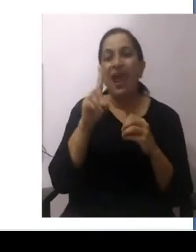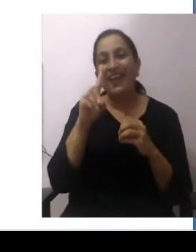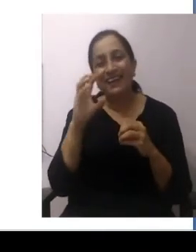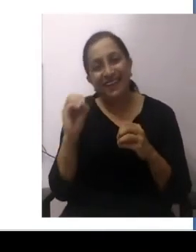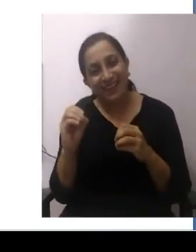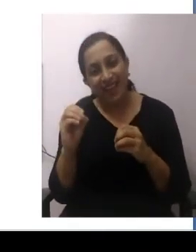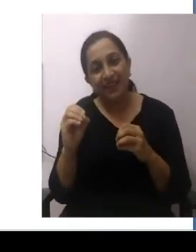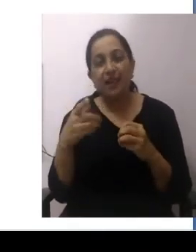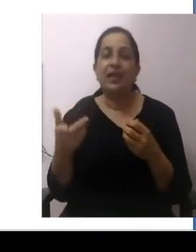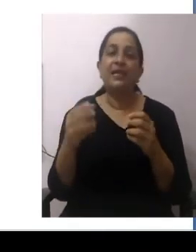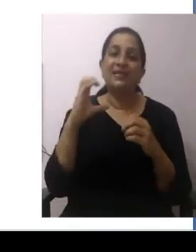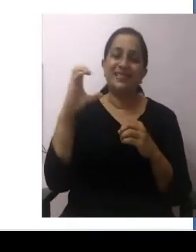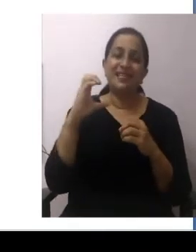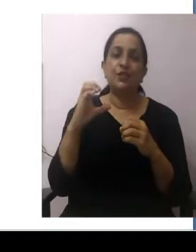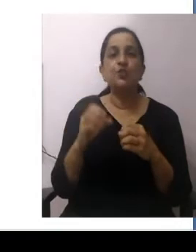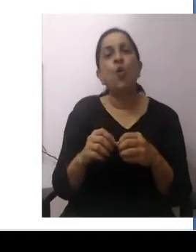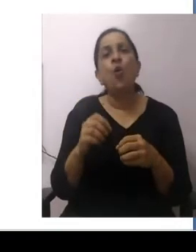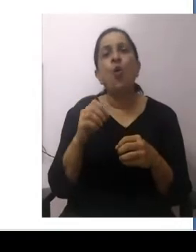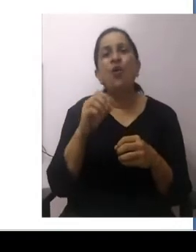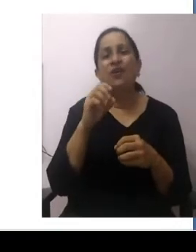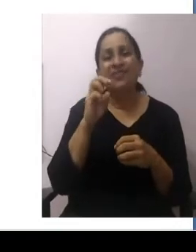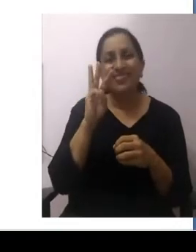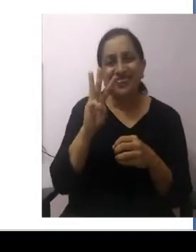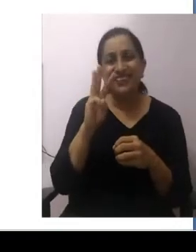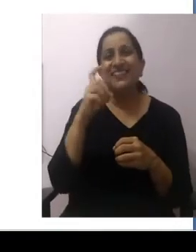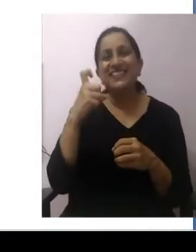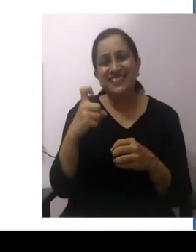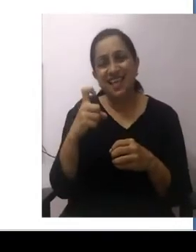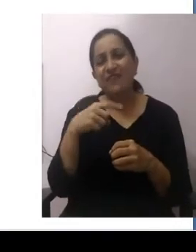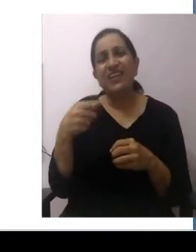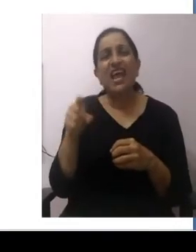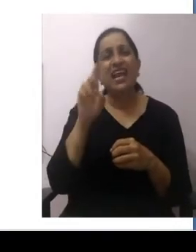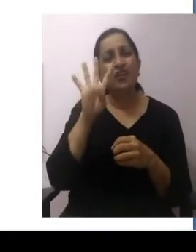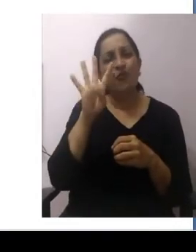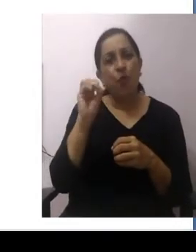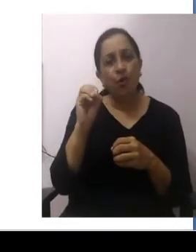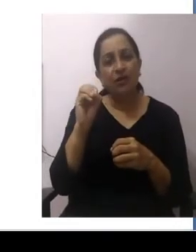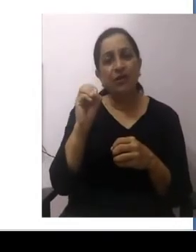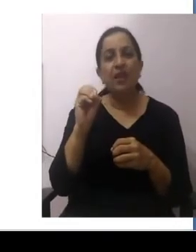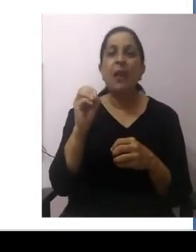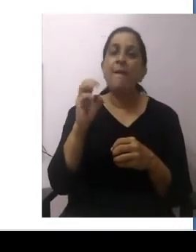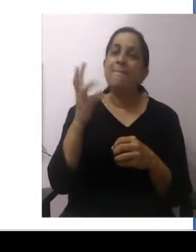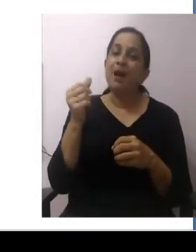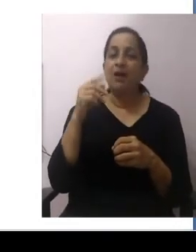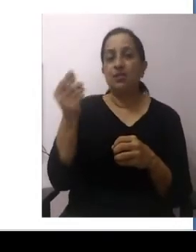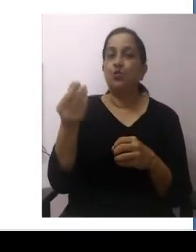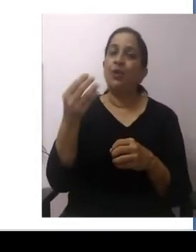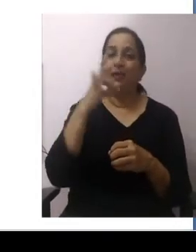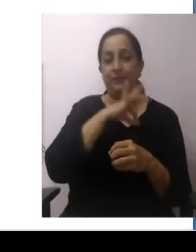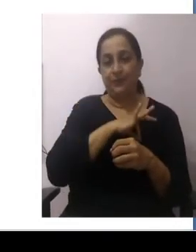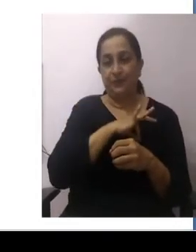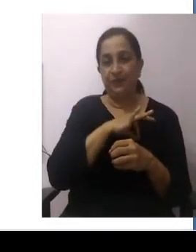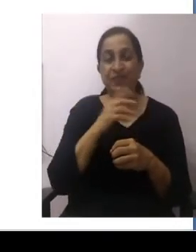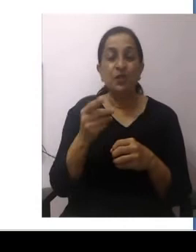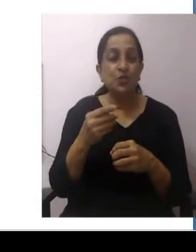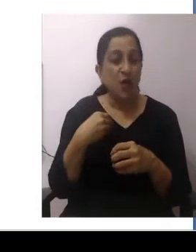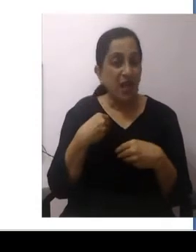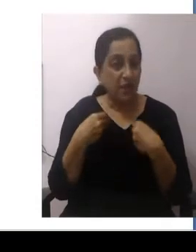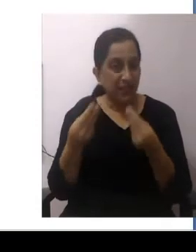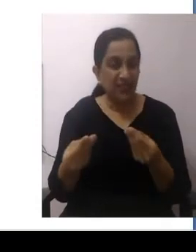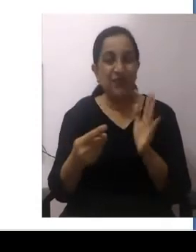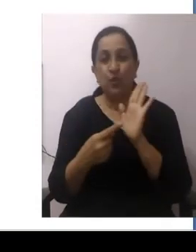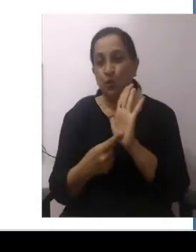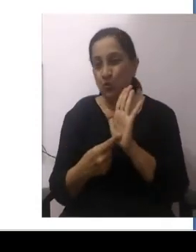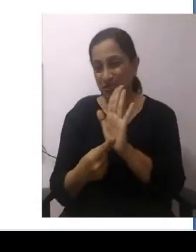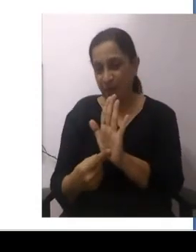to 40 marks. I am giving you some hints and formulae for all easy